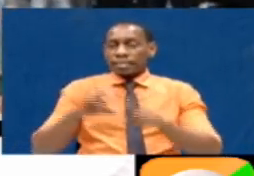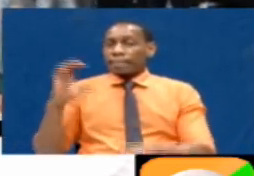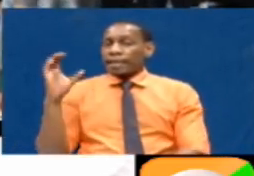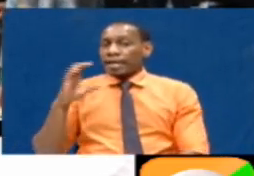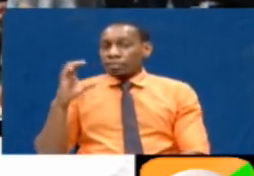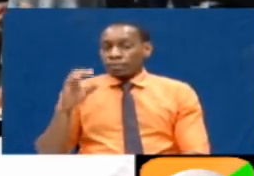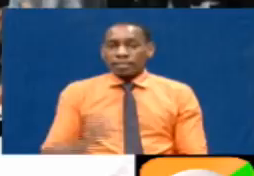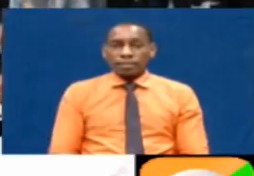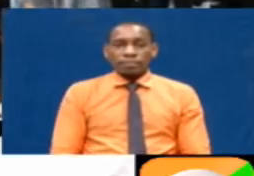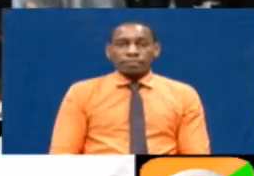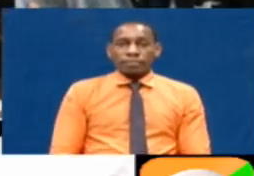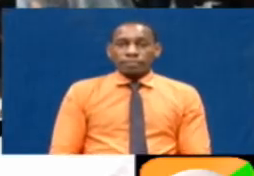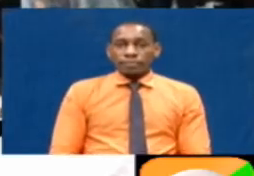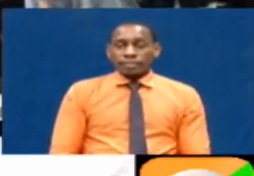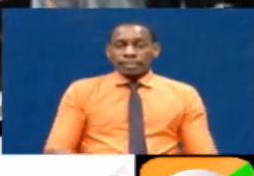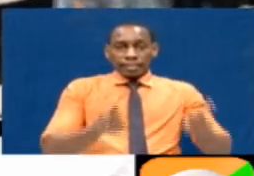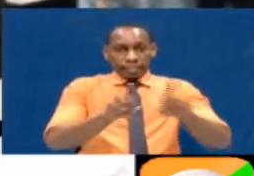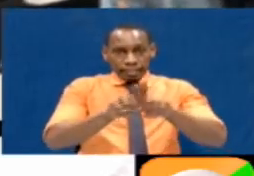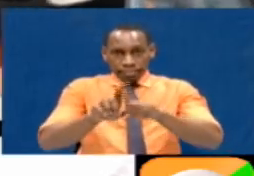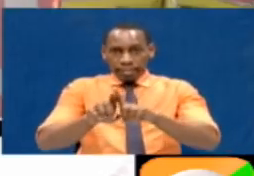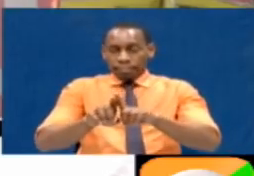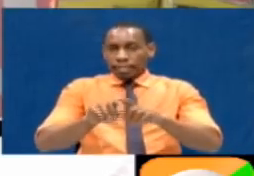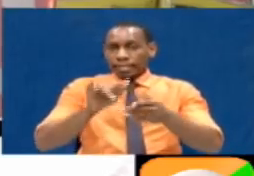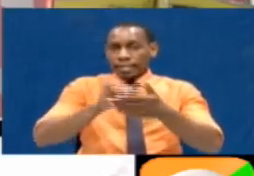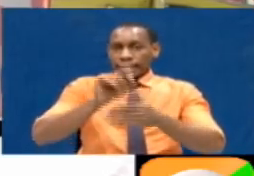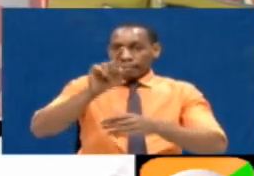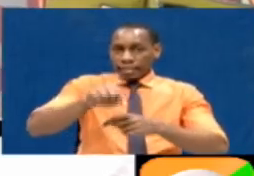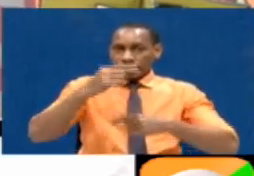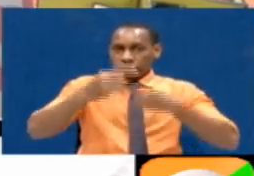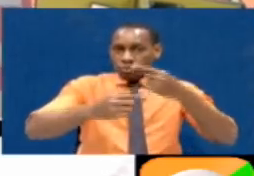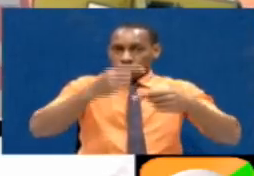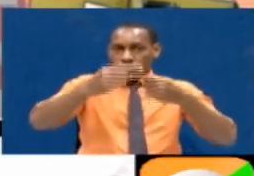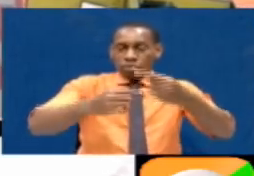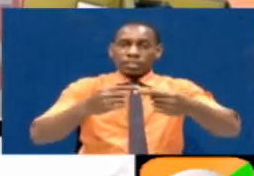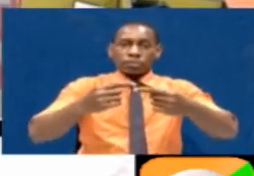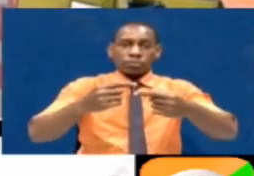customers, and ensuring that we continue